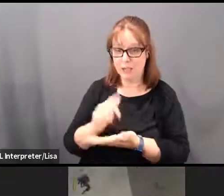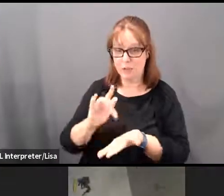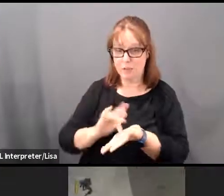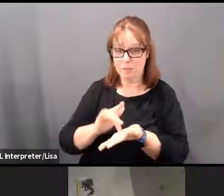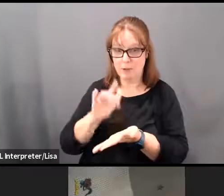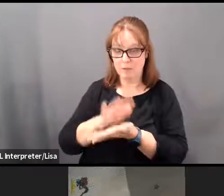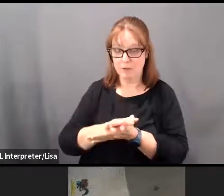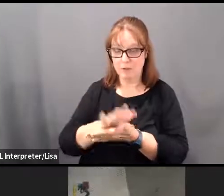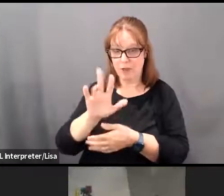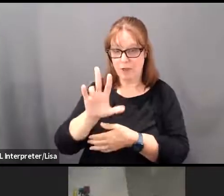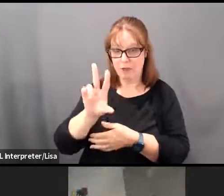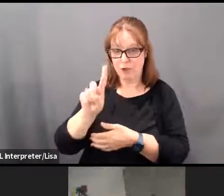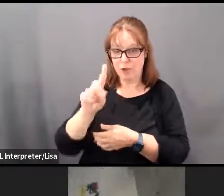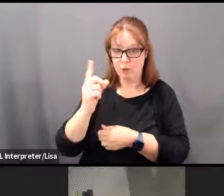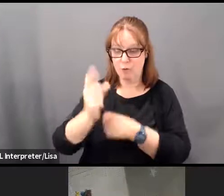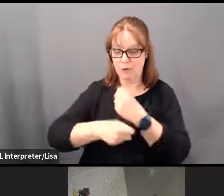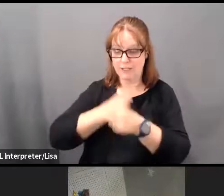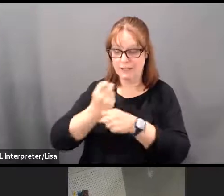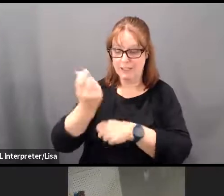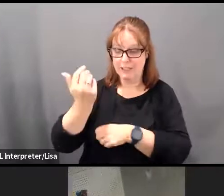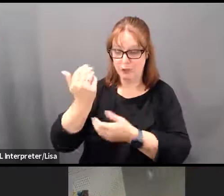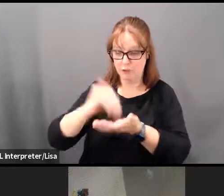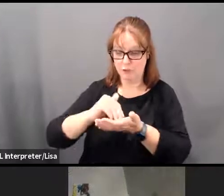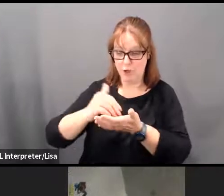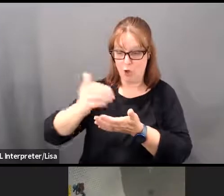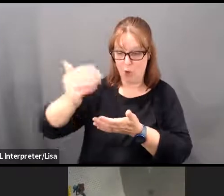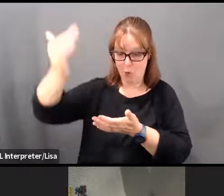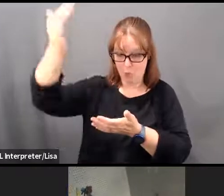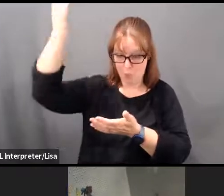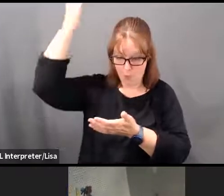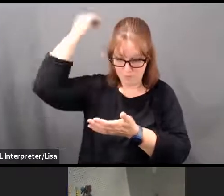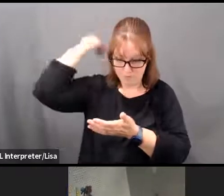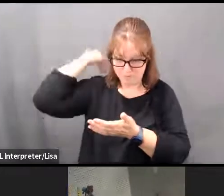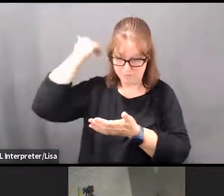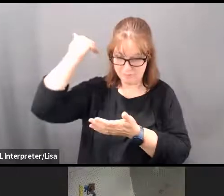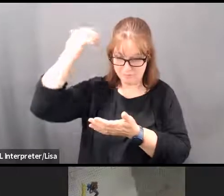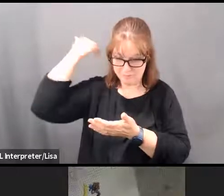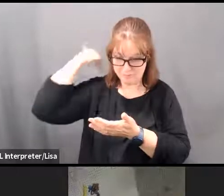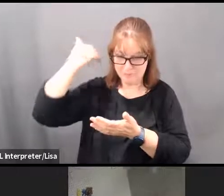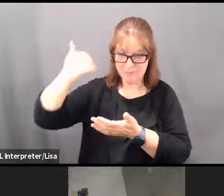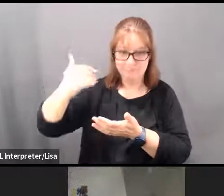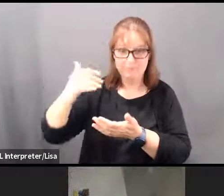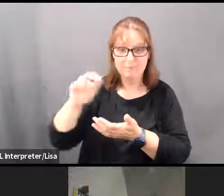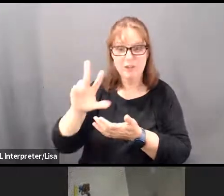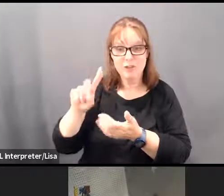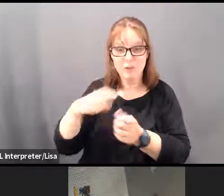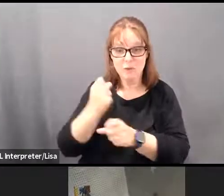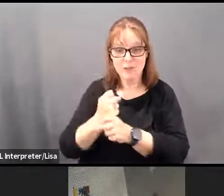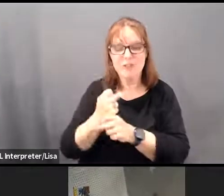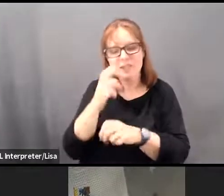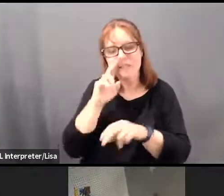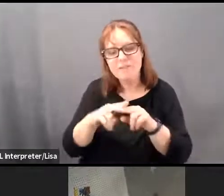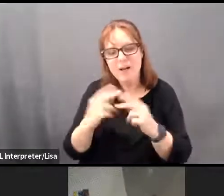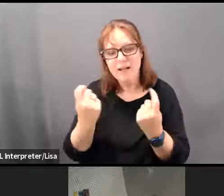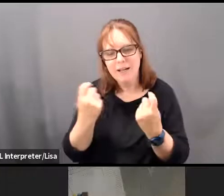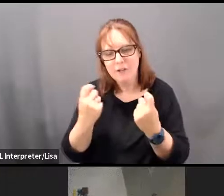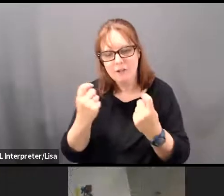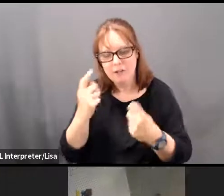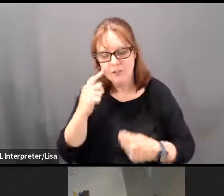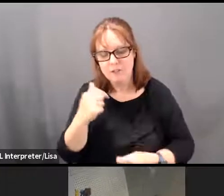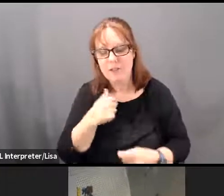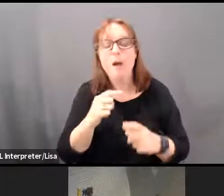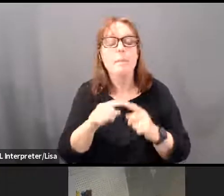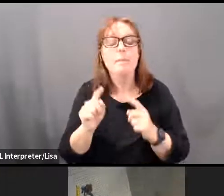today. So not that that needs to be celebrated by anybody other than me though, but it's kind of a fun little anniversary for me. But 31 years ago, you